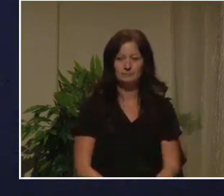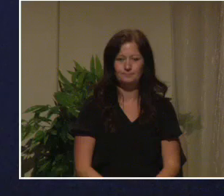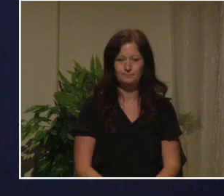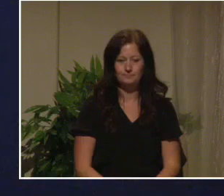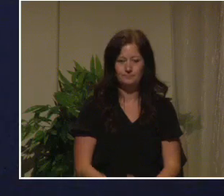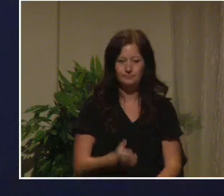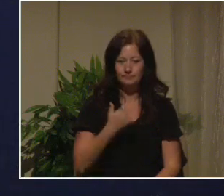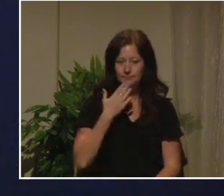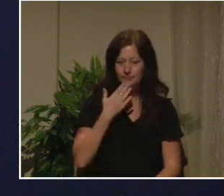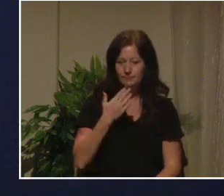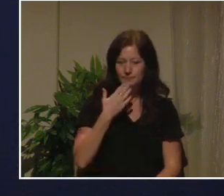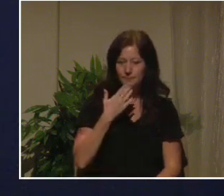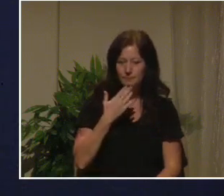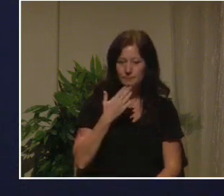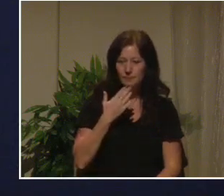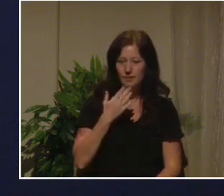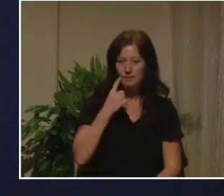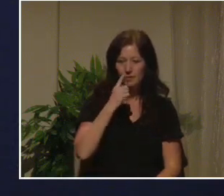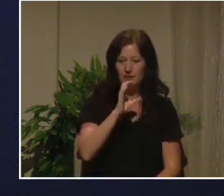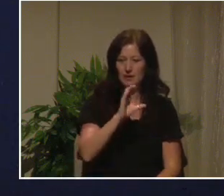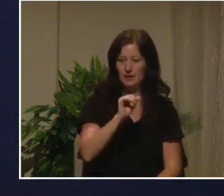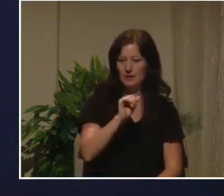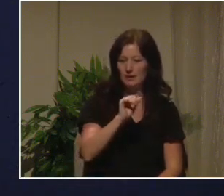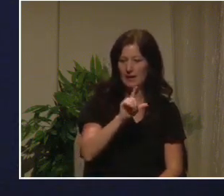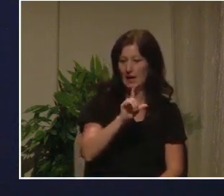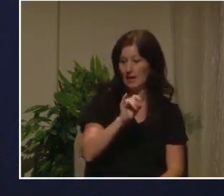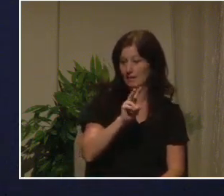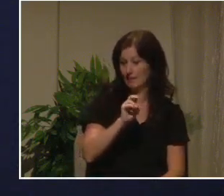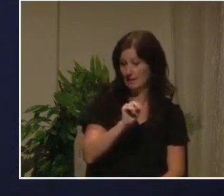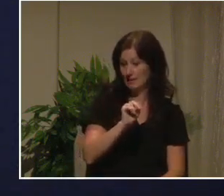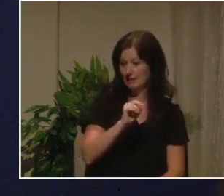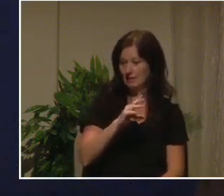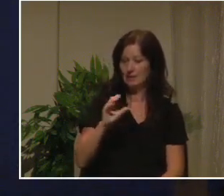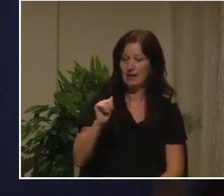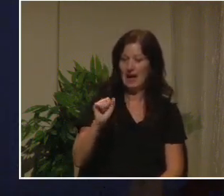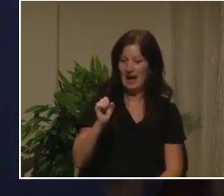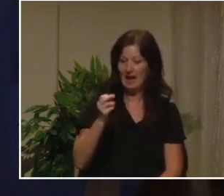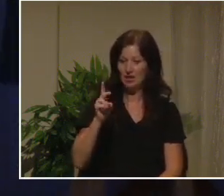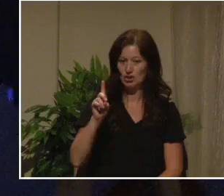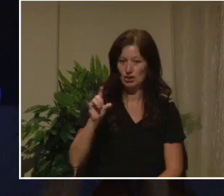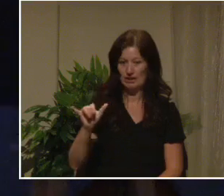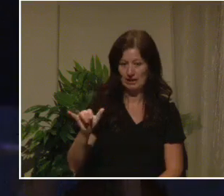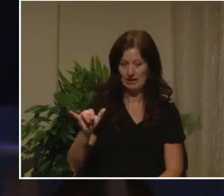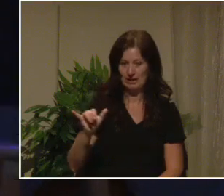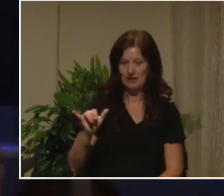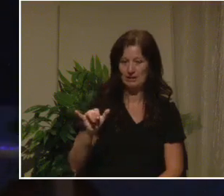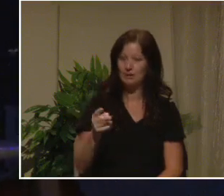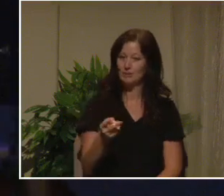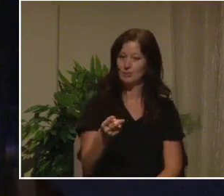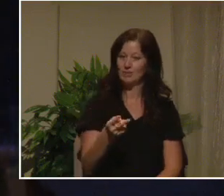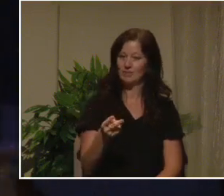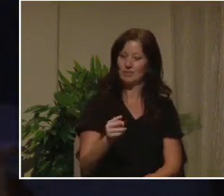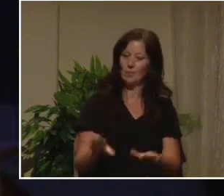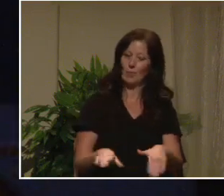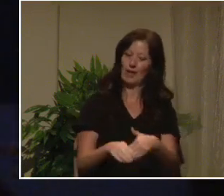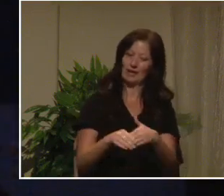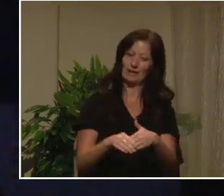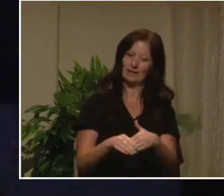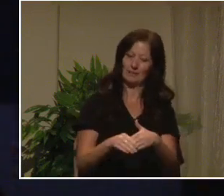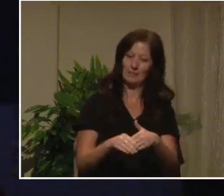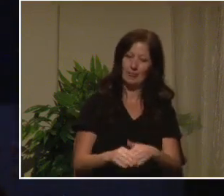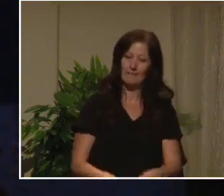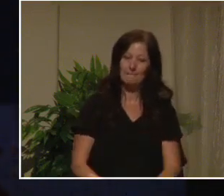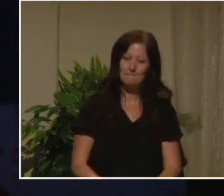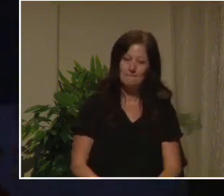Thank you, Lord, for Calvin and Ashley and their wedding. You know, it's so wonderful that amid the